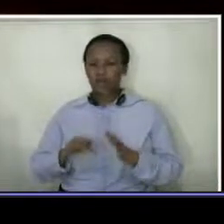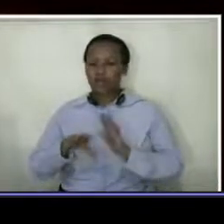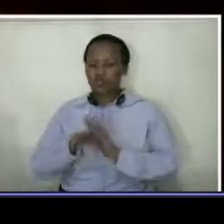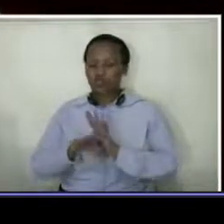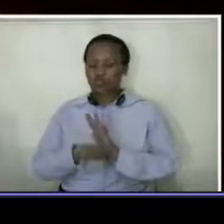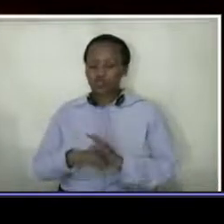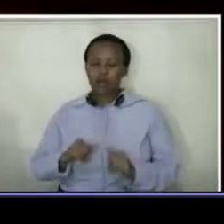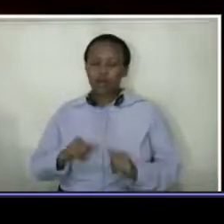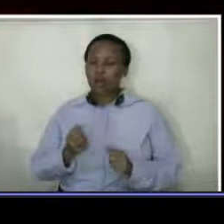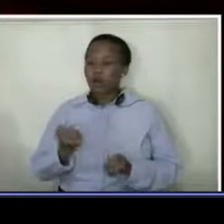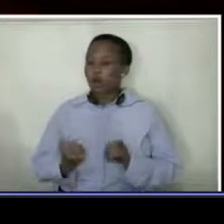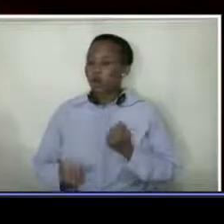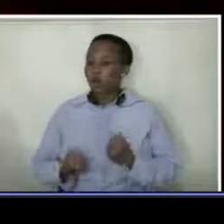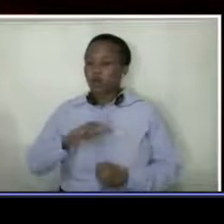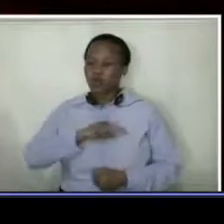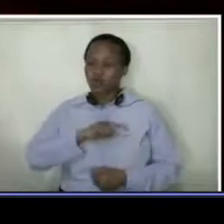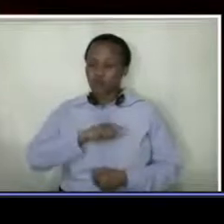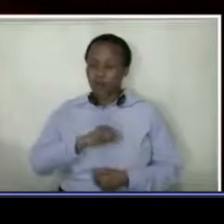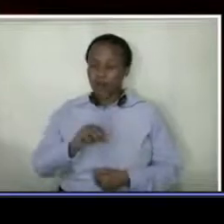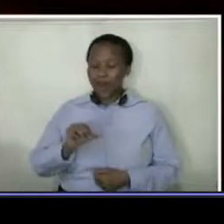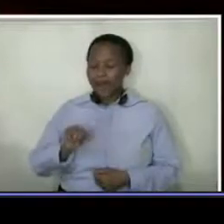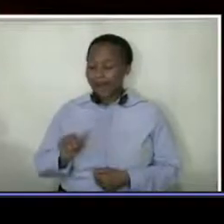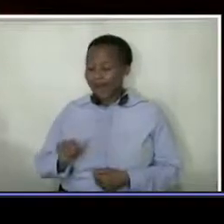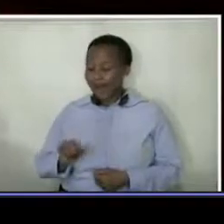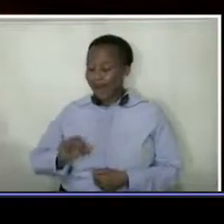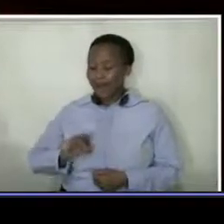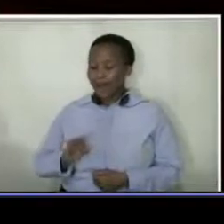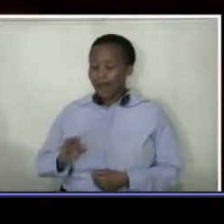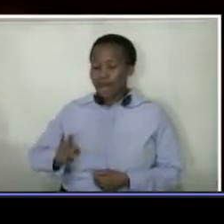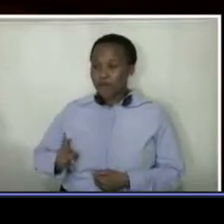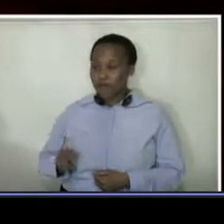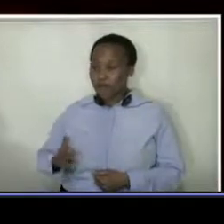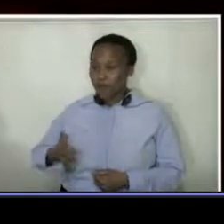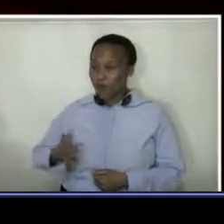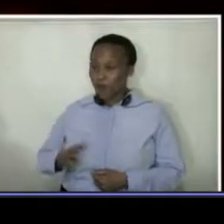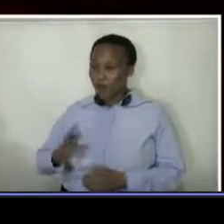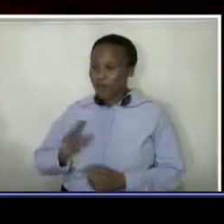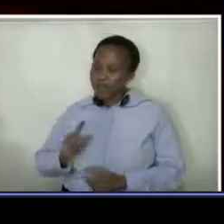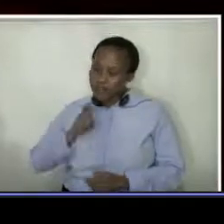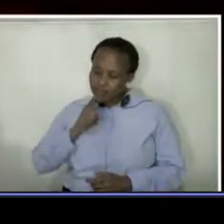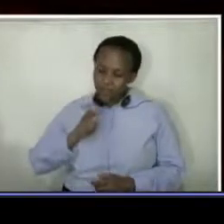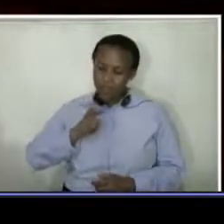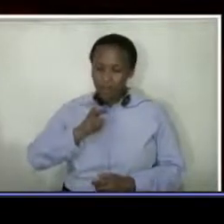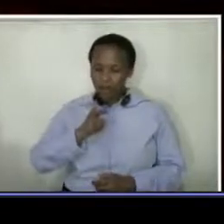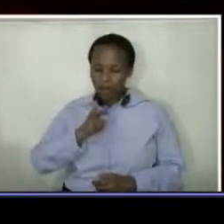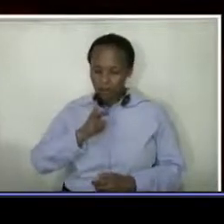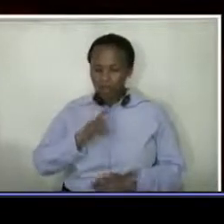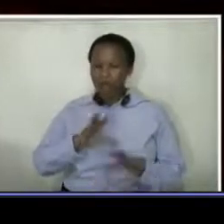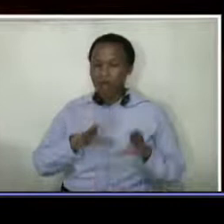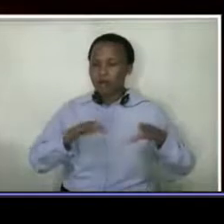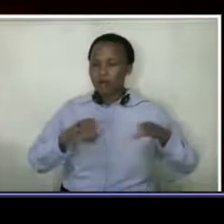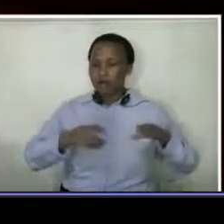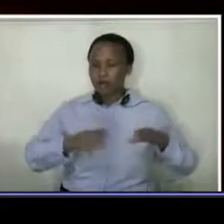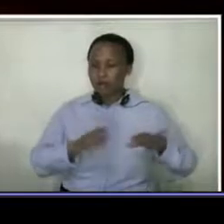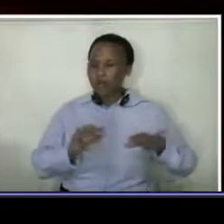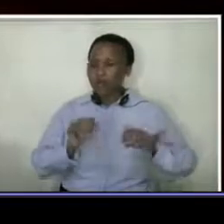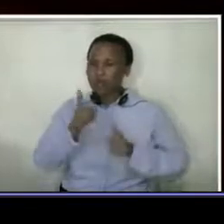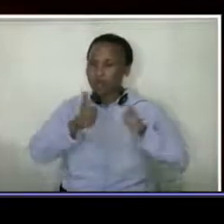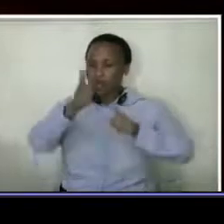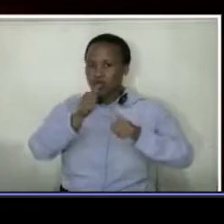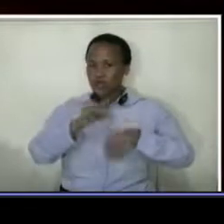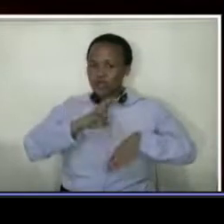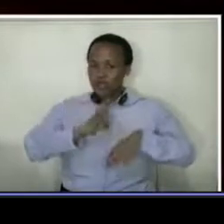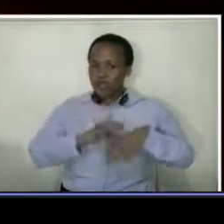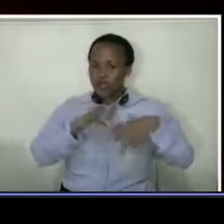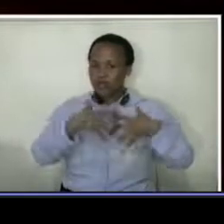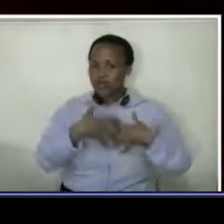ukuthi ayihlanganise kanjani i-executive committee yawo. Kuyabheda nje Somlomo kulabo masipala abaphethwe ileli qembu. Sikhuluma nje